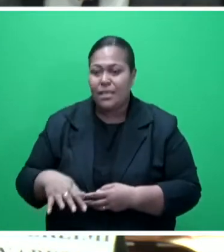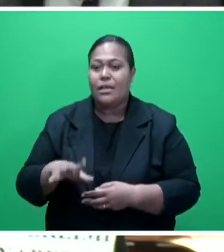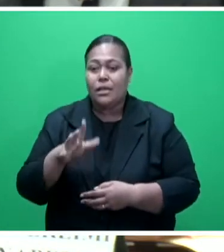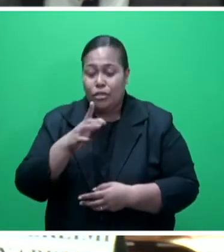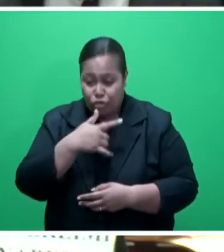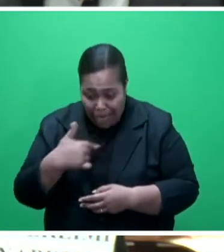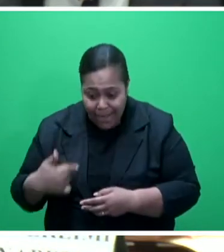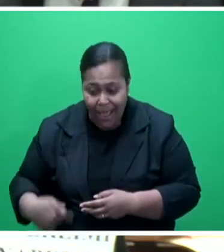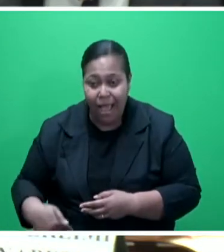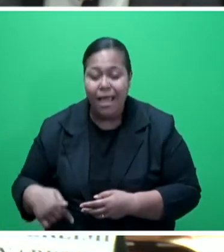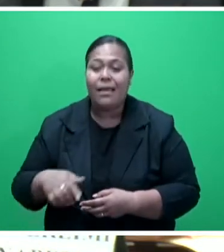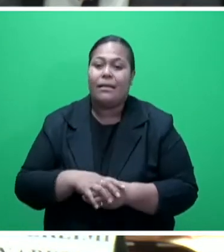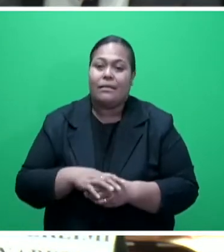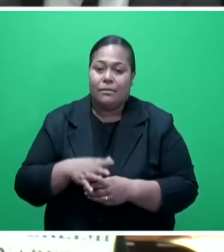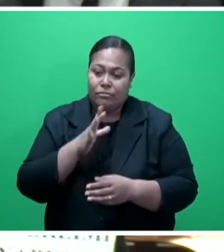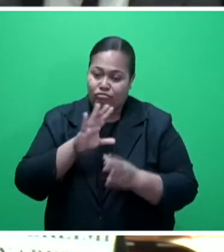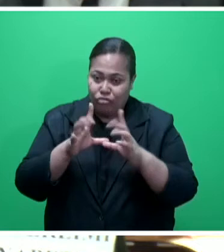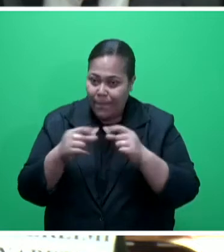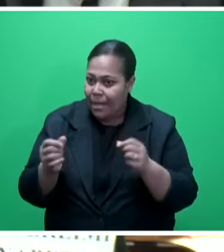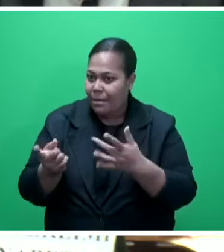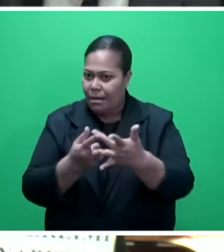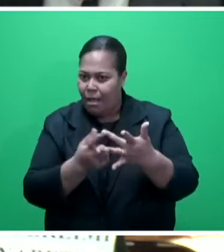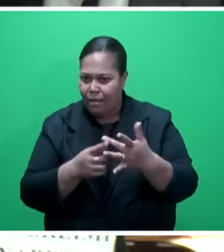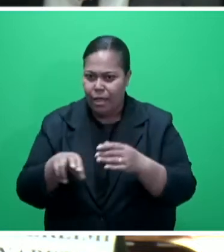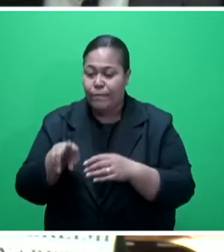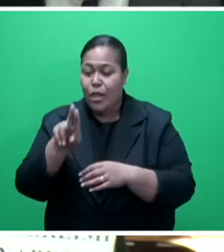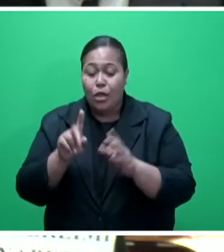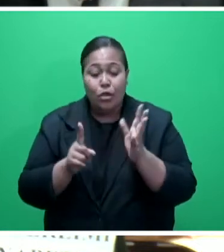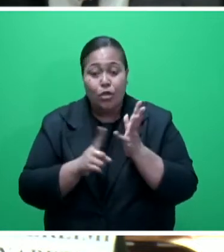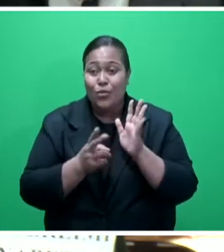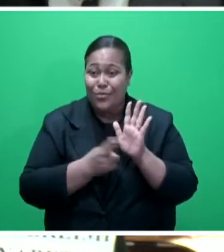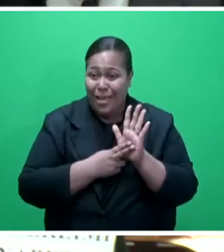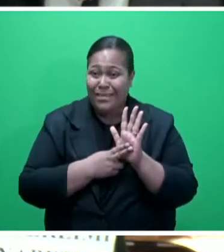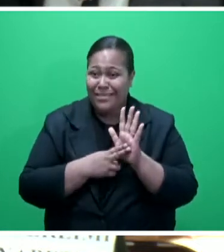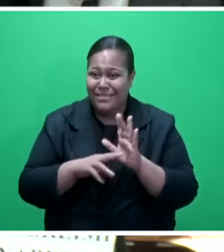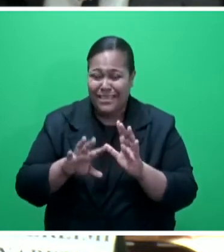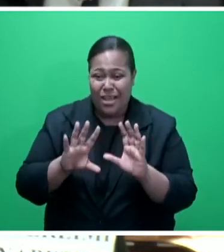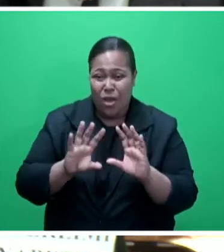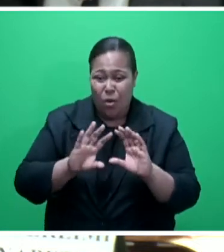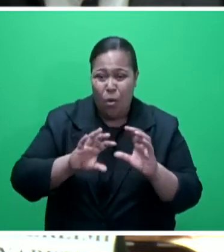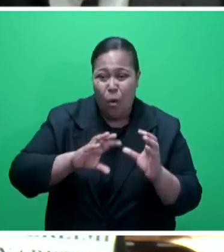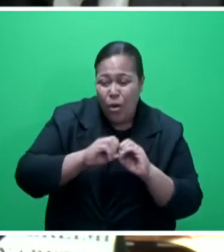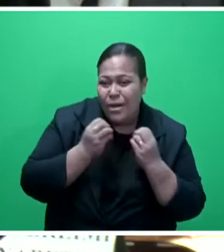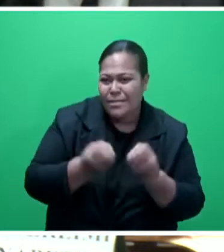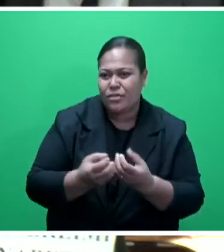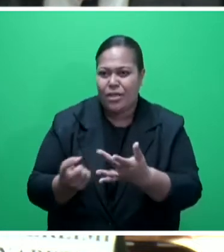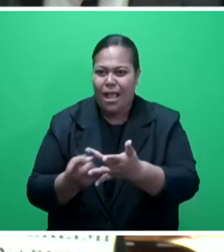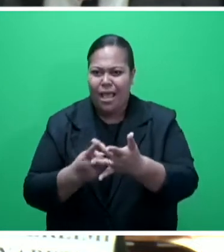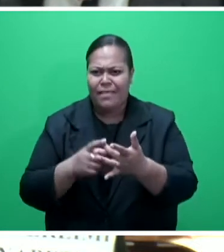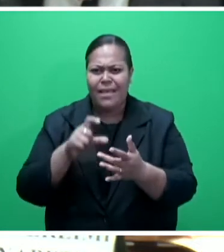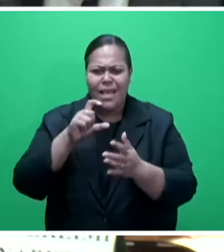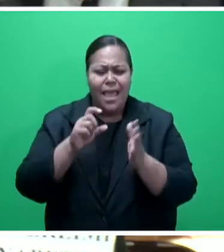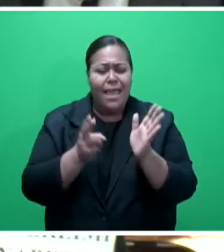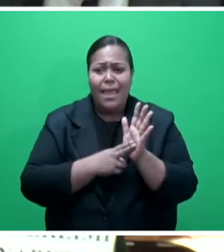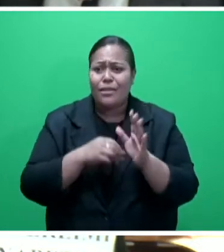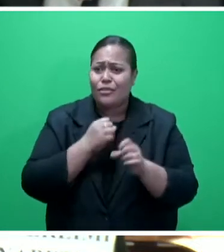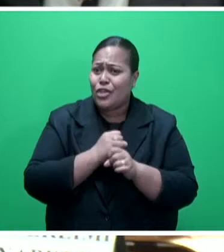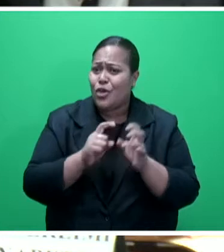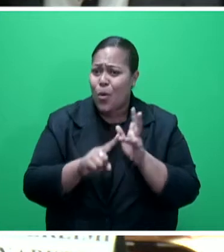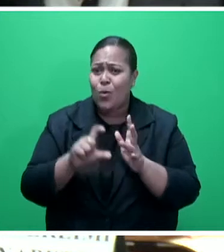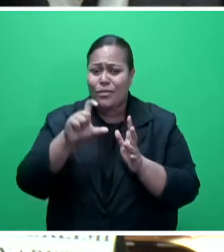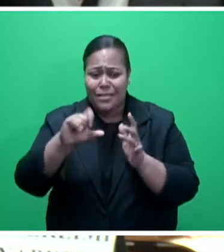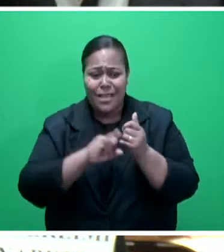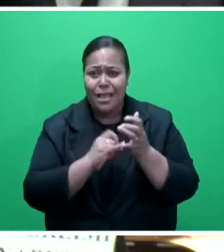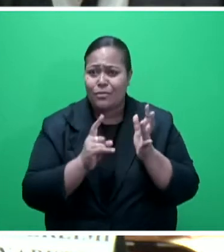international organizations, UN agencies, local businesses and civil society organizations, non-government organizations have all